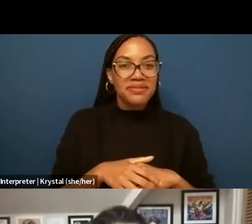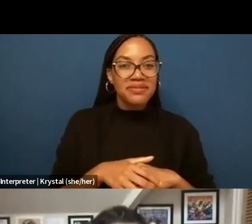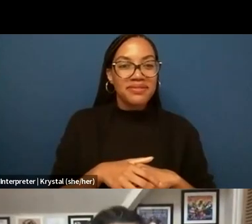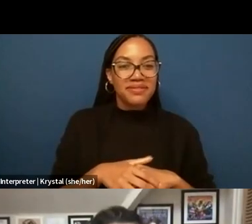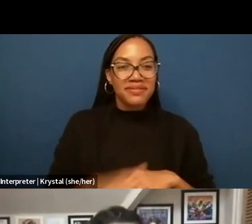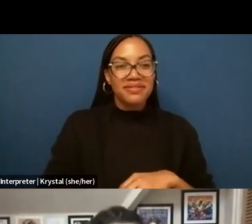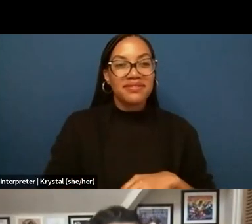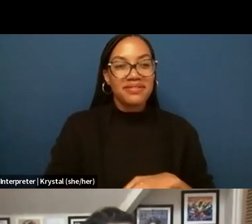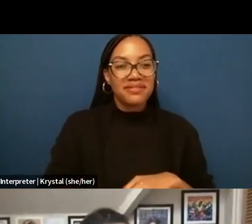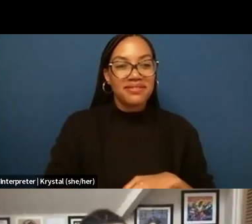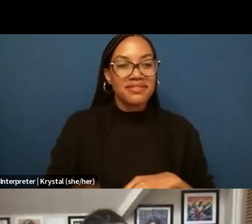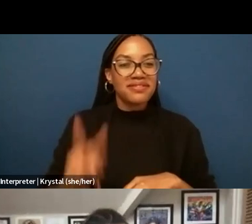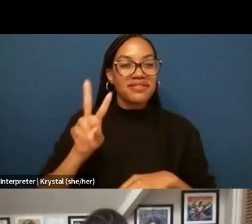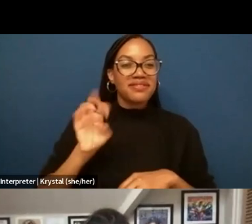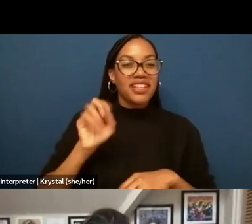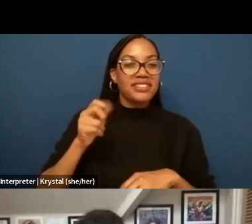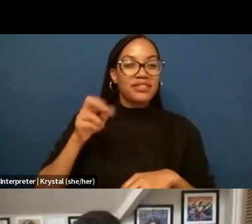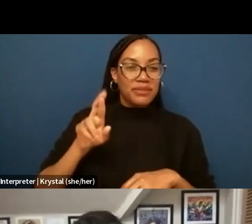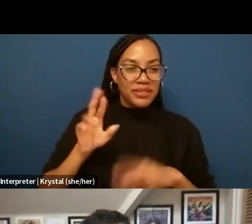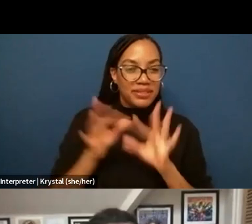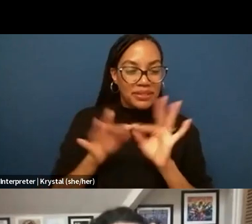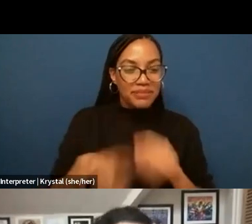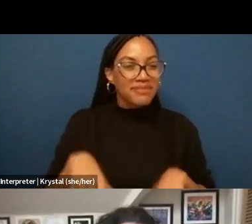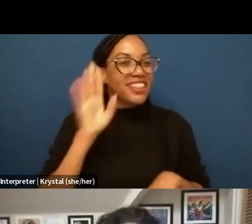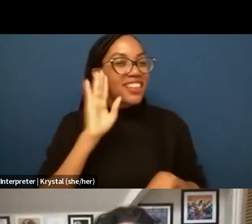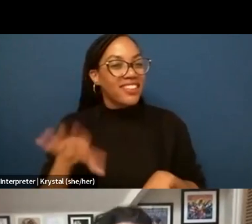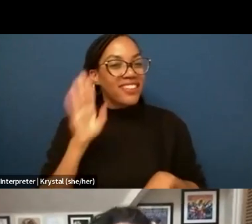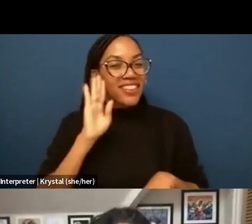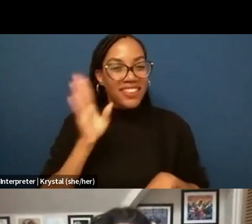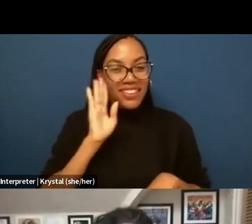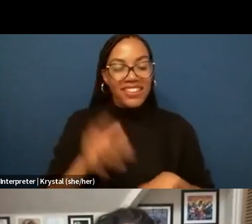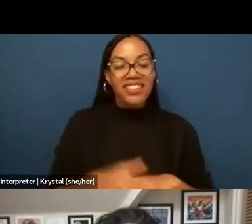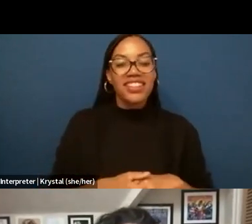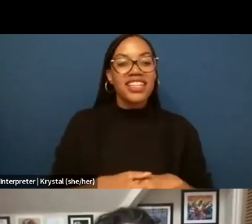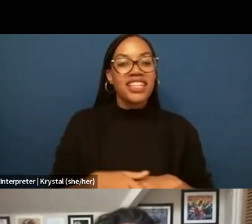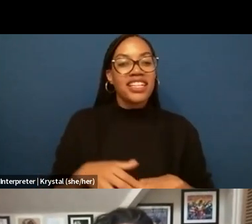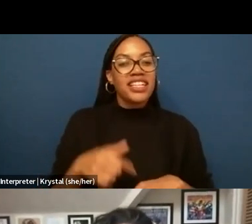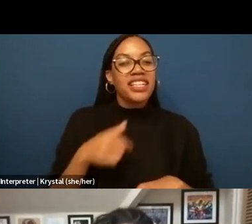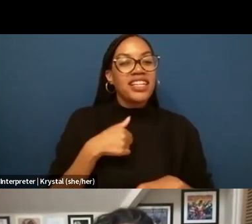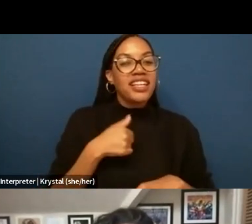A home all to you. That is thank you in Taino. And